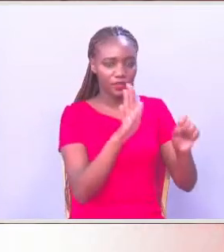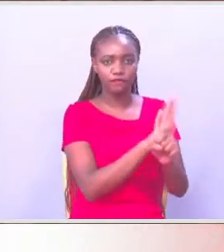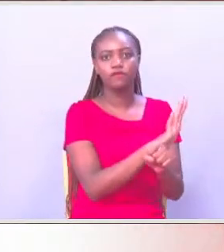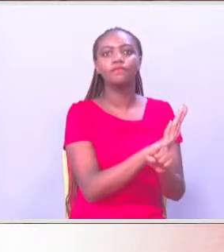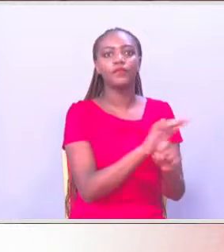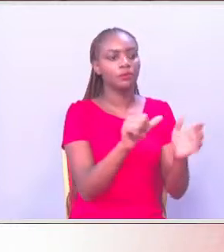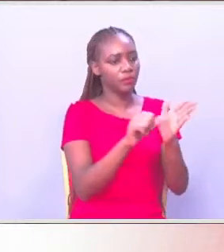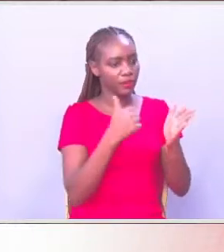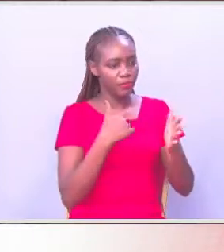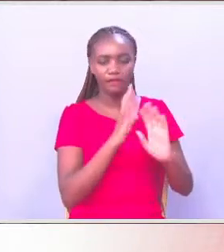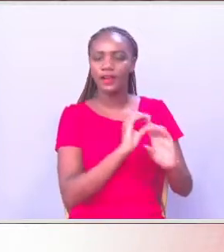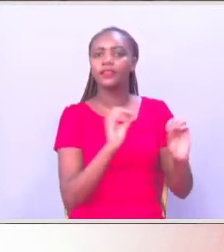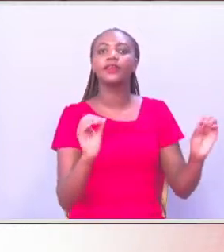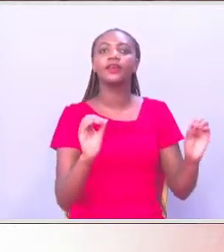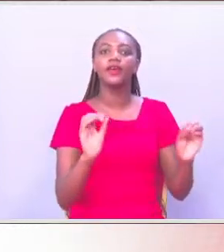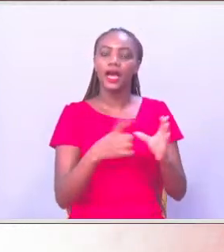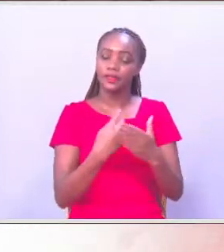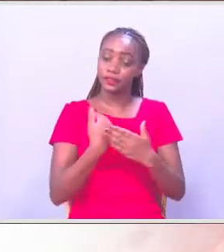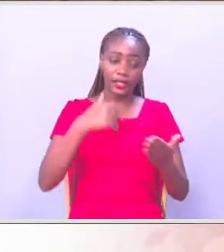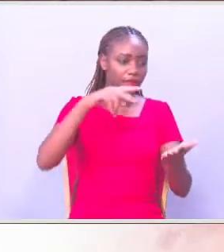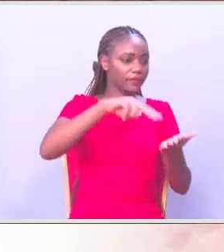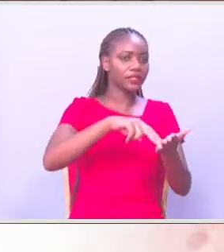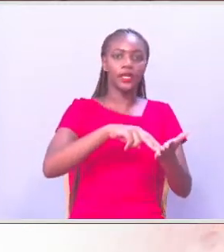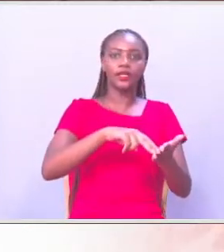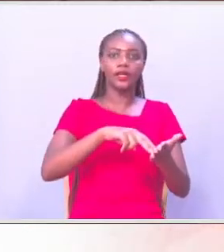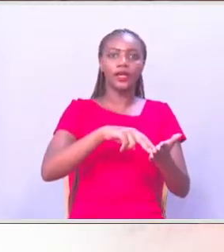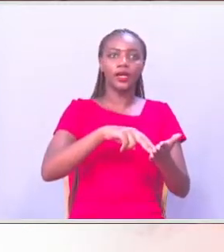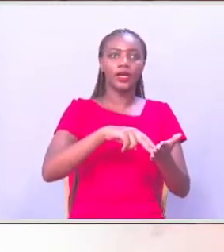no problem. Basi nikasimama.